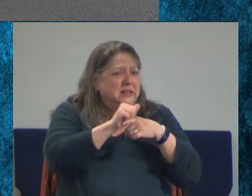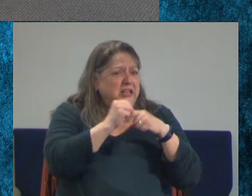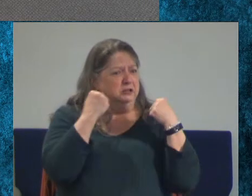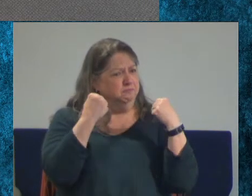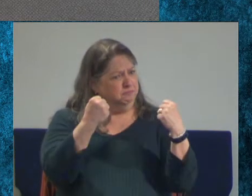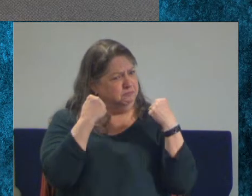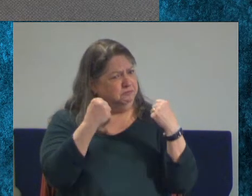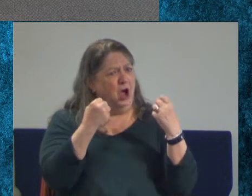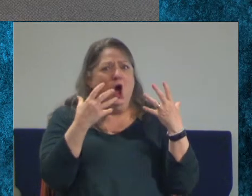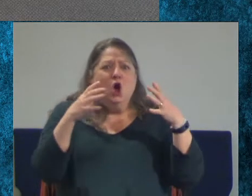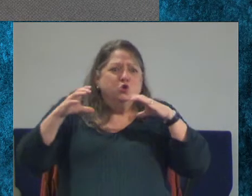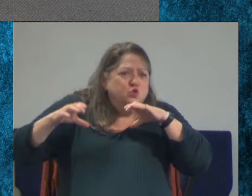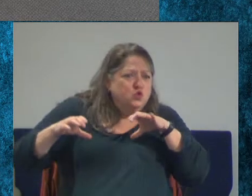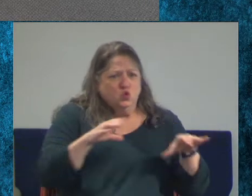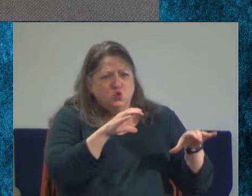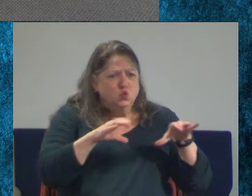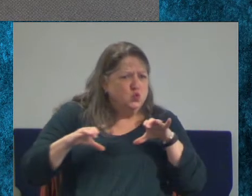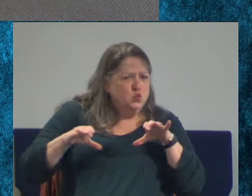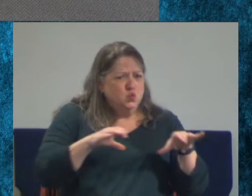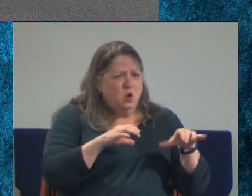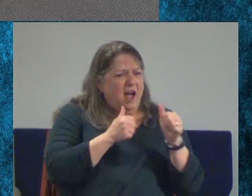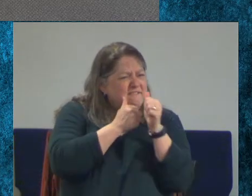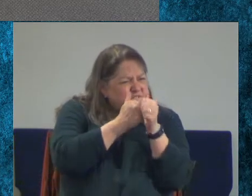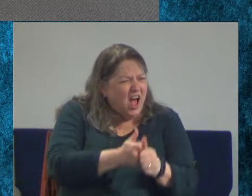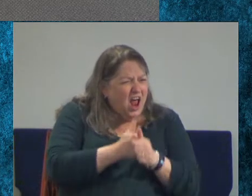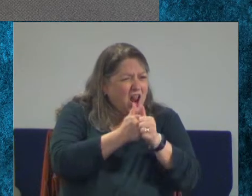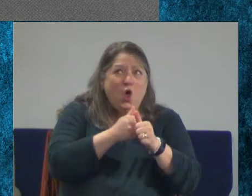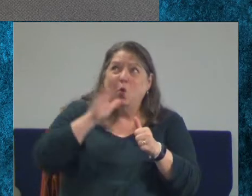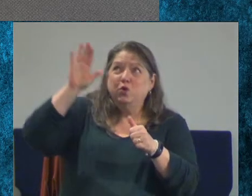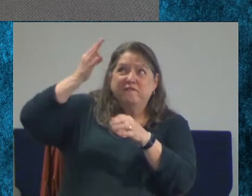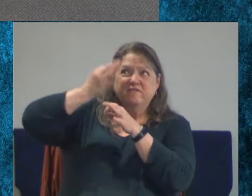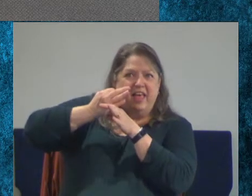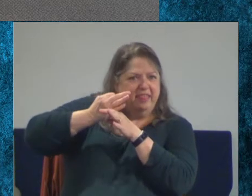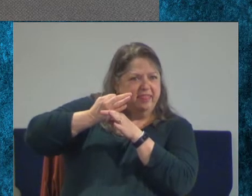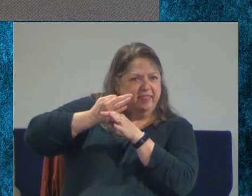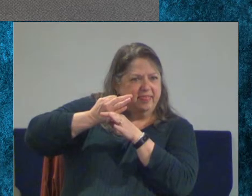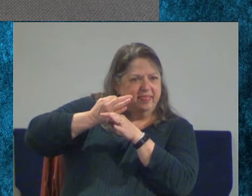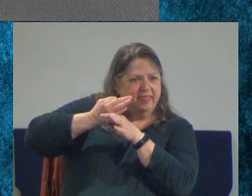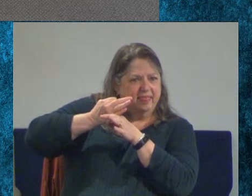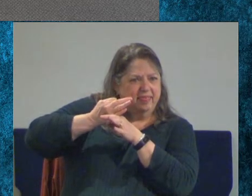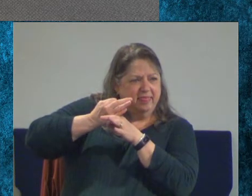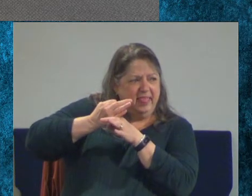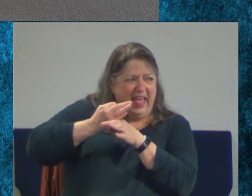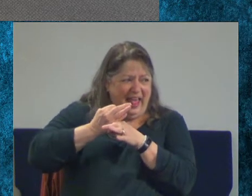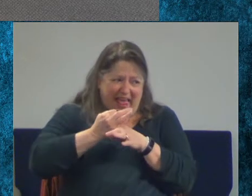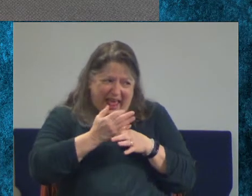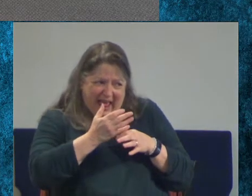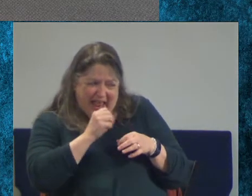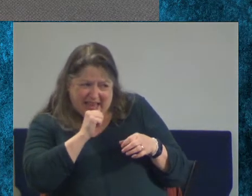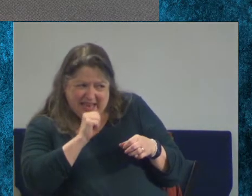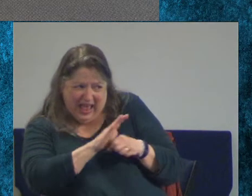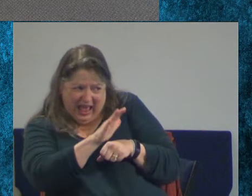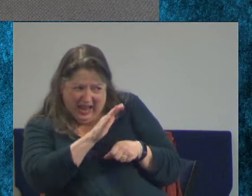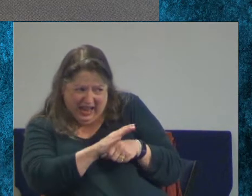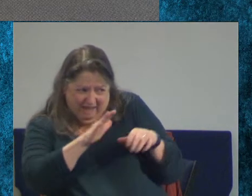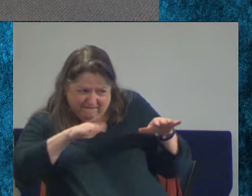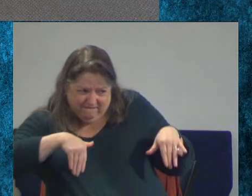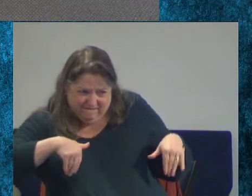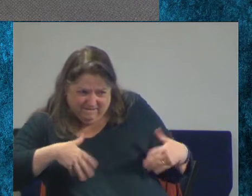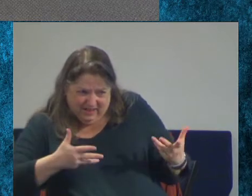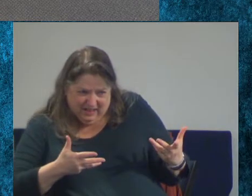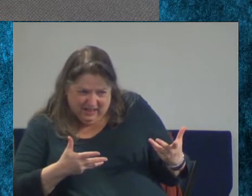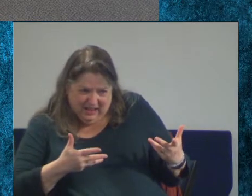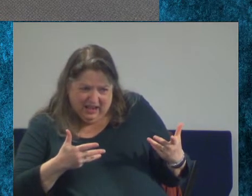faith. He's saying, put your faith to the test. He said, begin to exercise it like this, as he